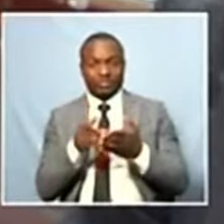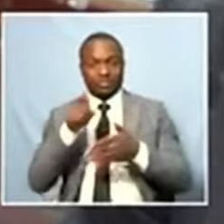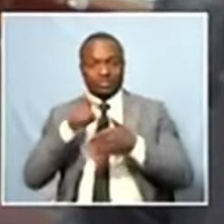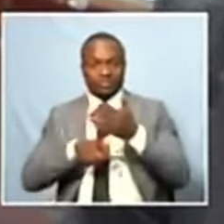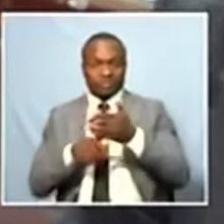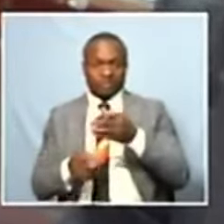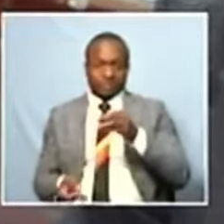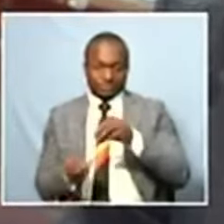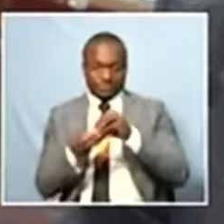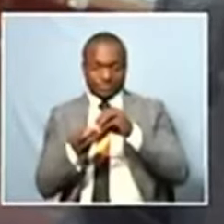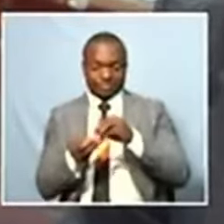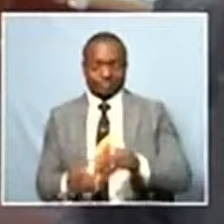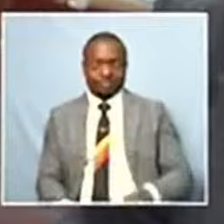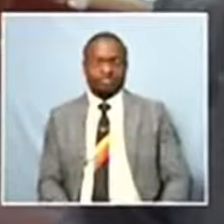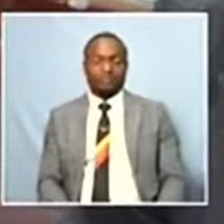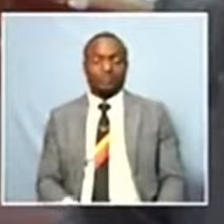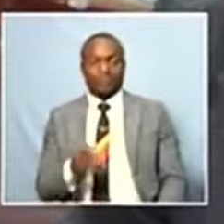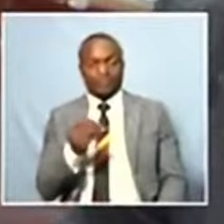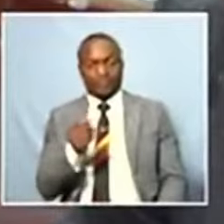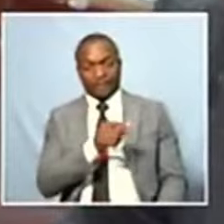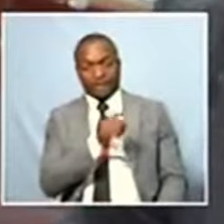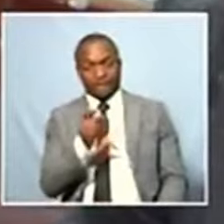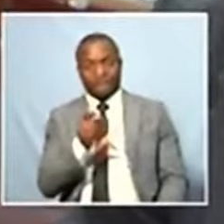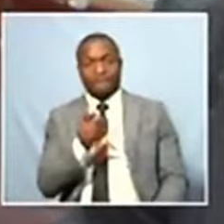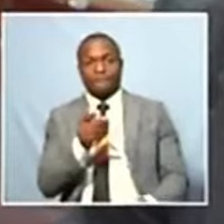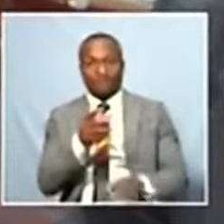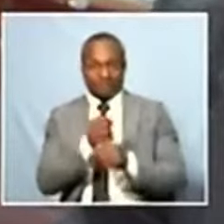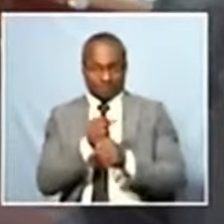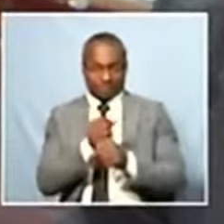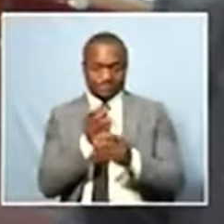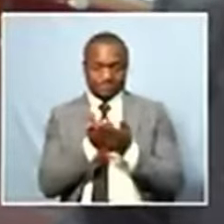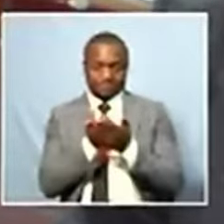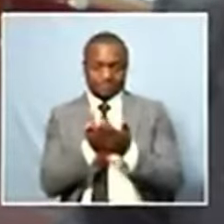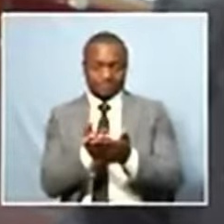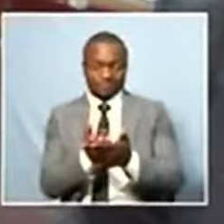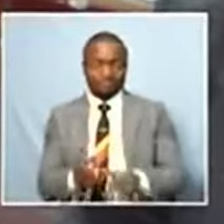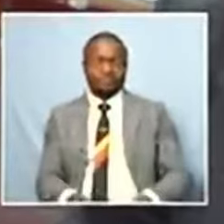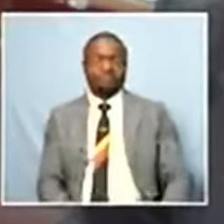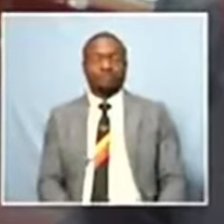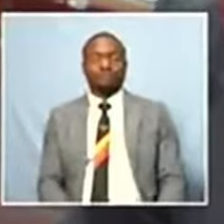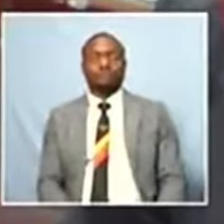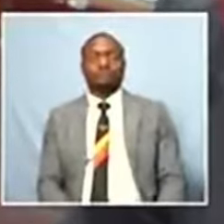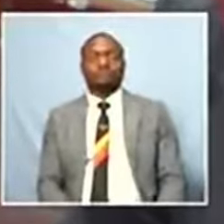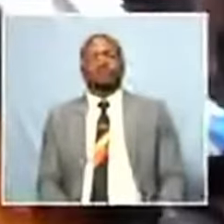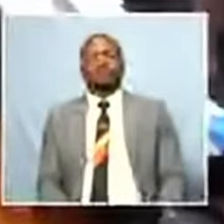follow on the incomes that they are deriving. I submit.